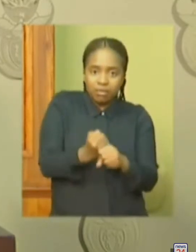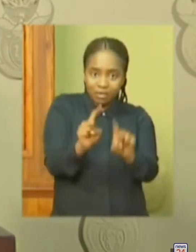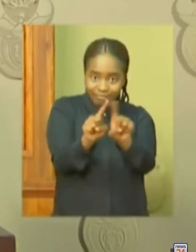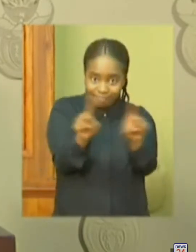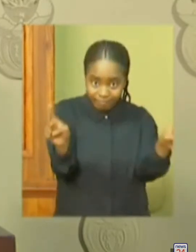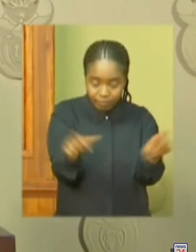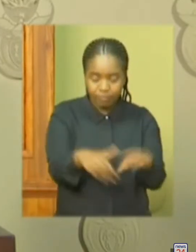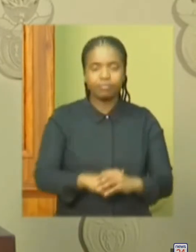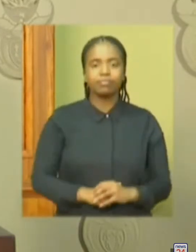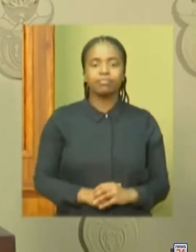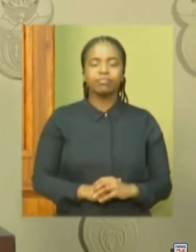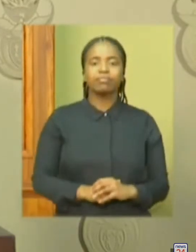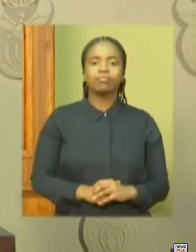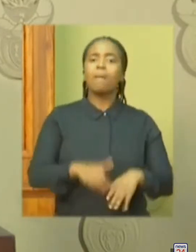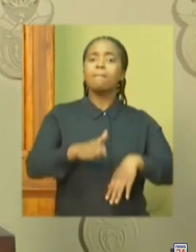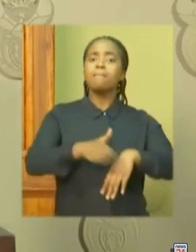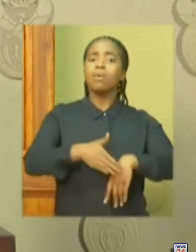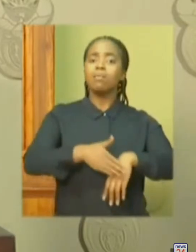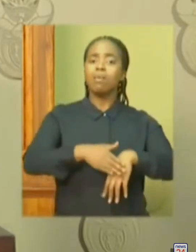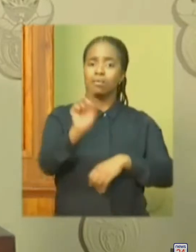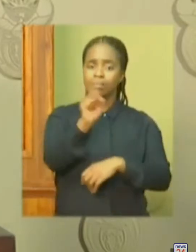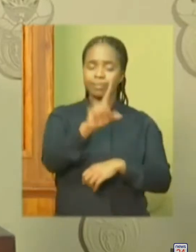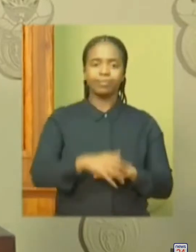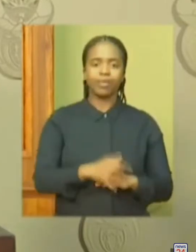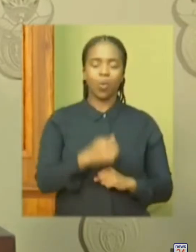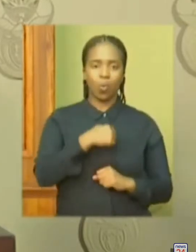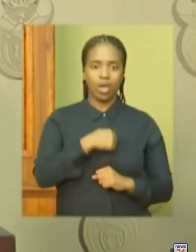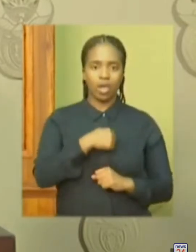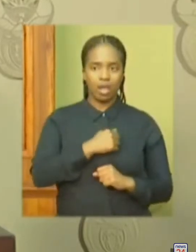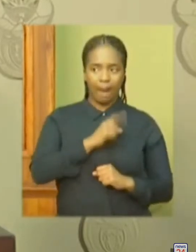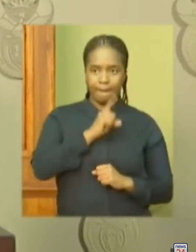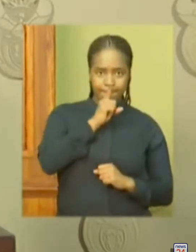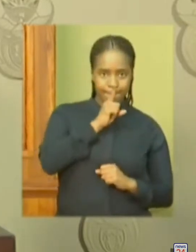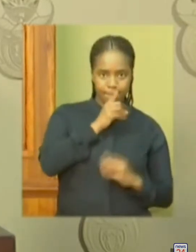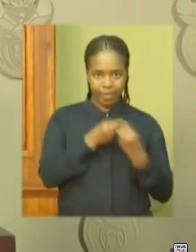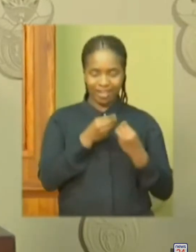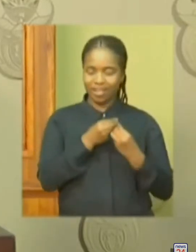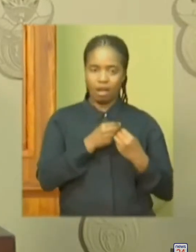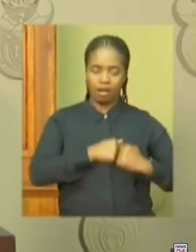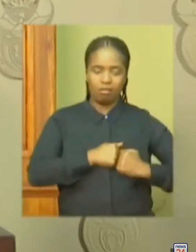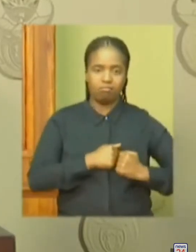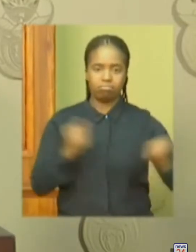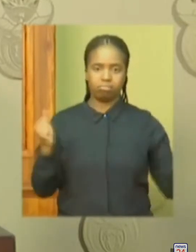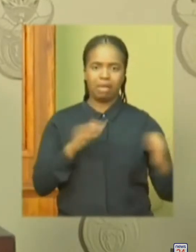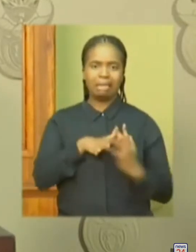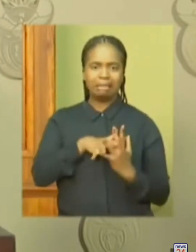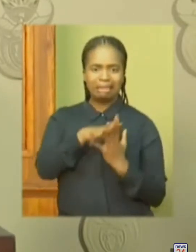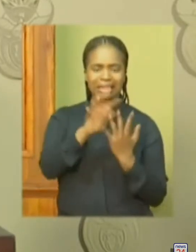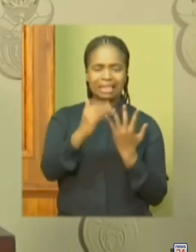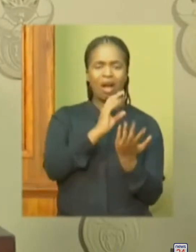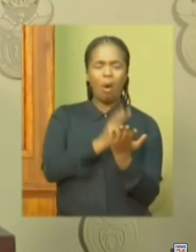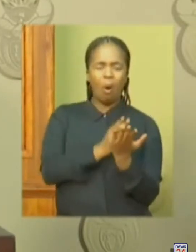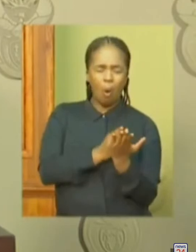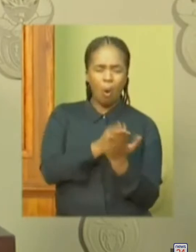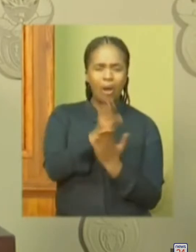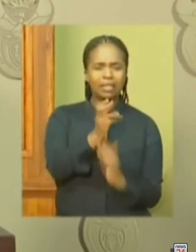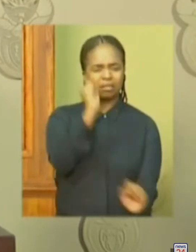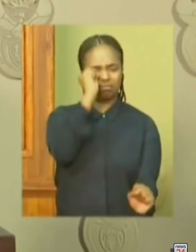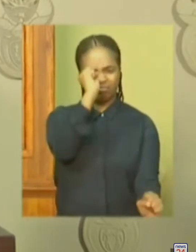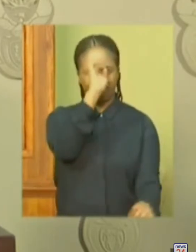Also, we are committed to be transparent, to take the nation into confidence